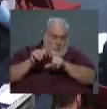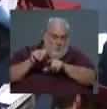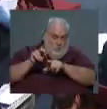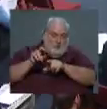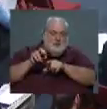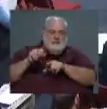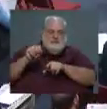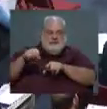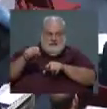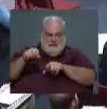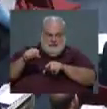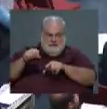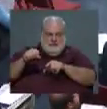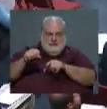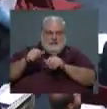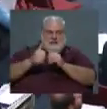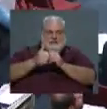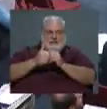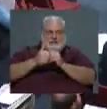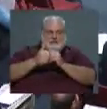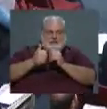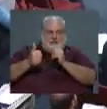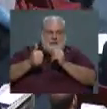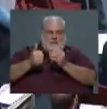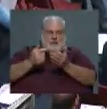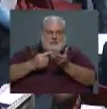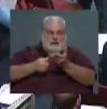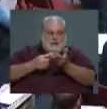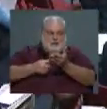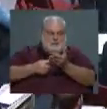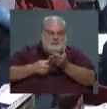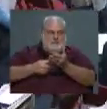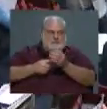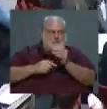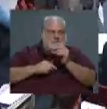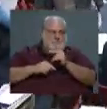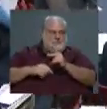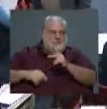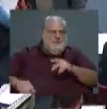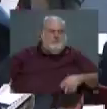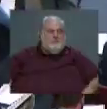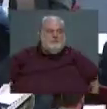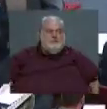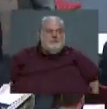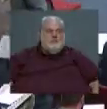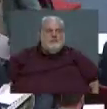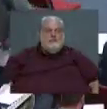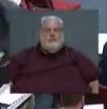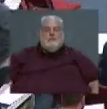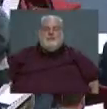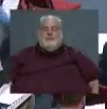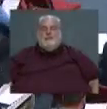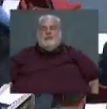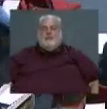do separate. We wish any discussion on separate those? Separate for discussion. Separate, okay. And then on